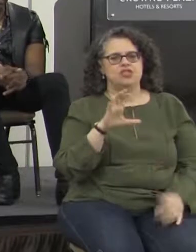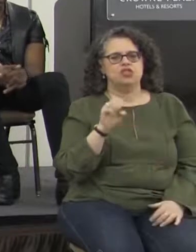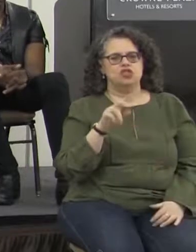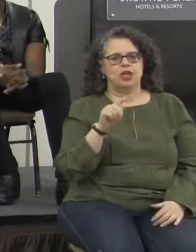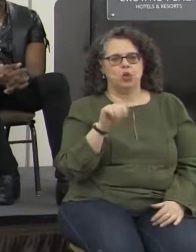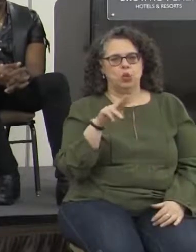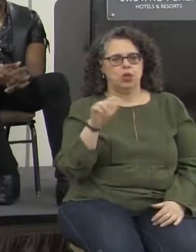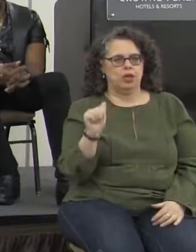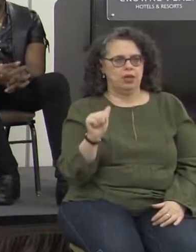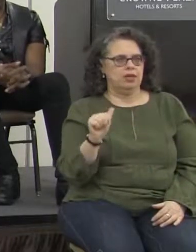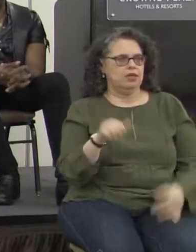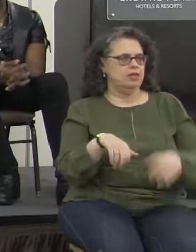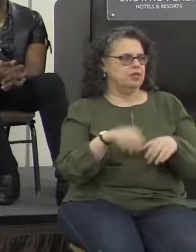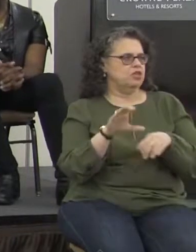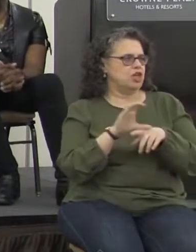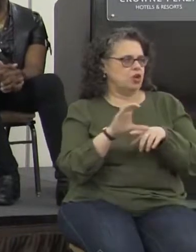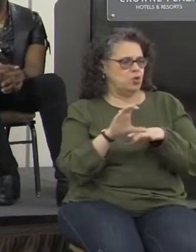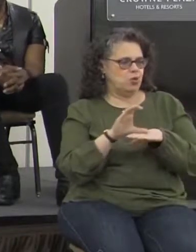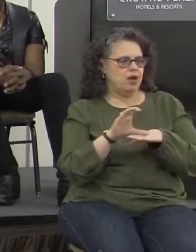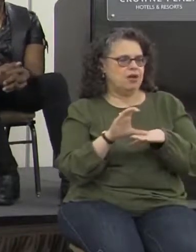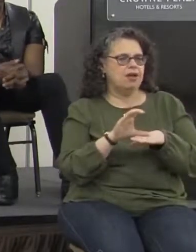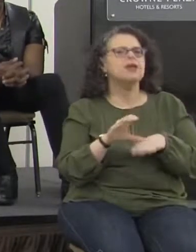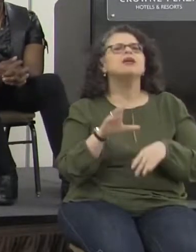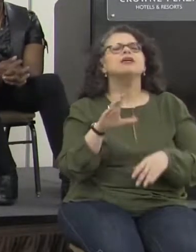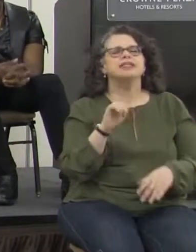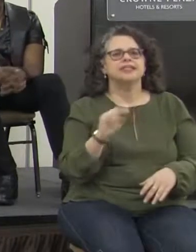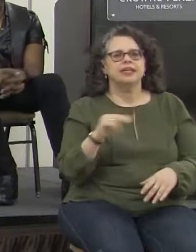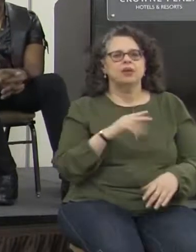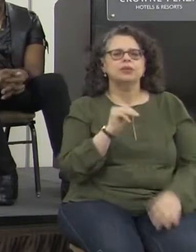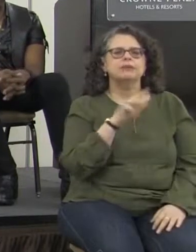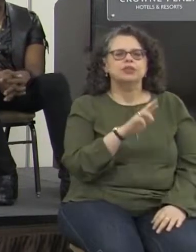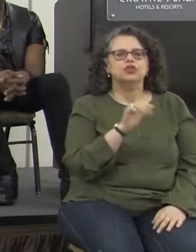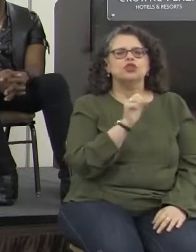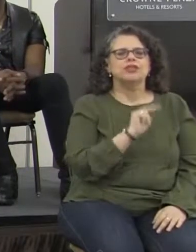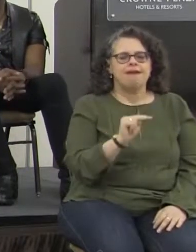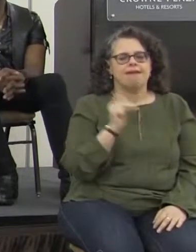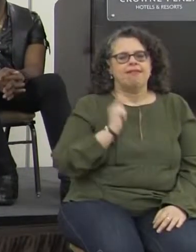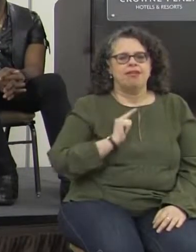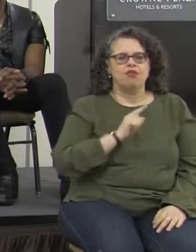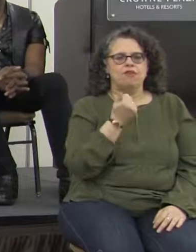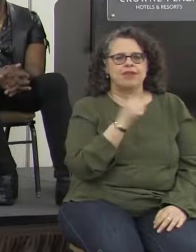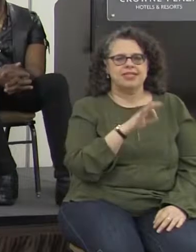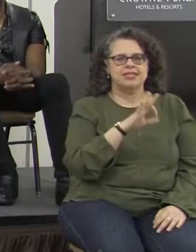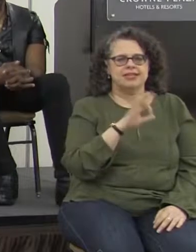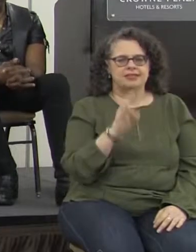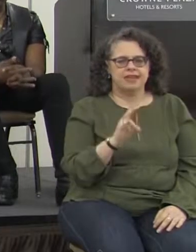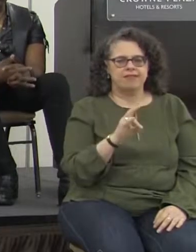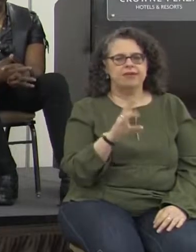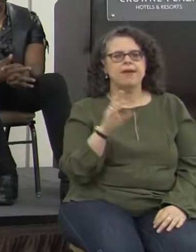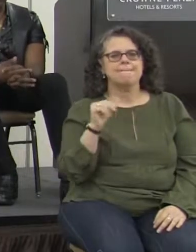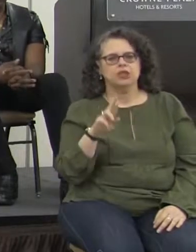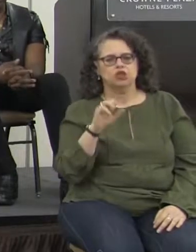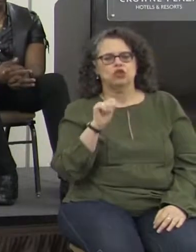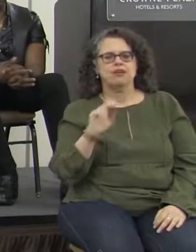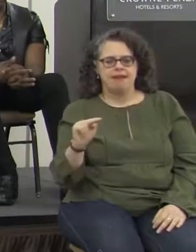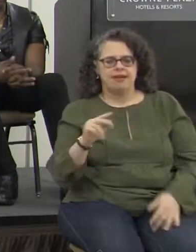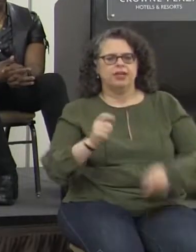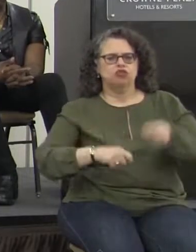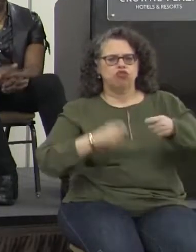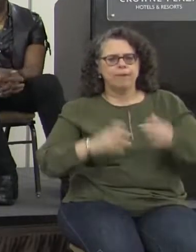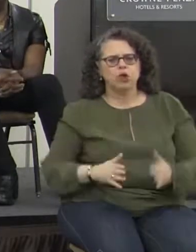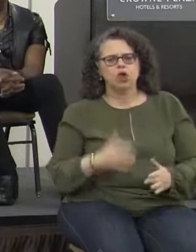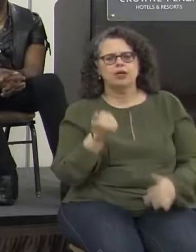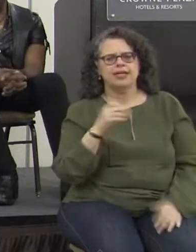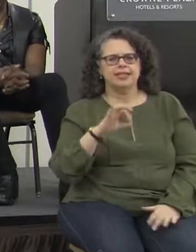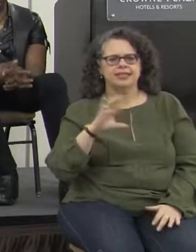Tennessee. I was Mr. Connecticut Leather 1997, Mr. Connecticut Drummer